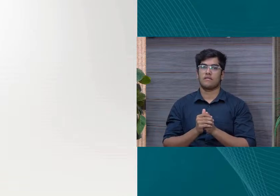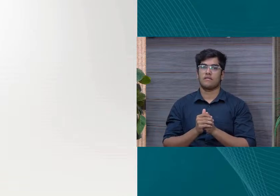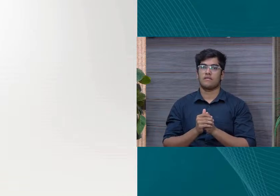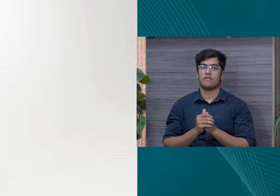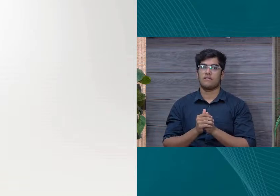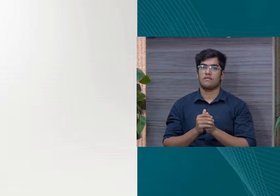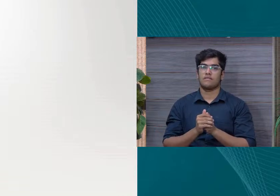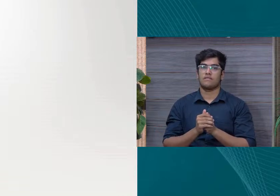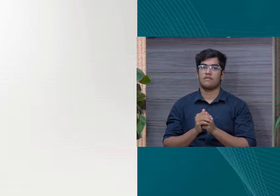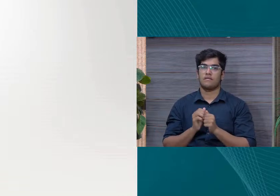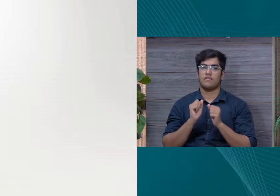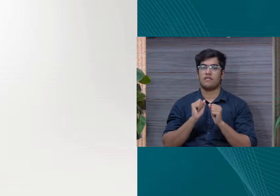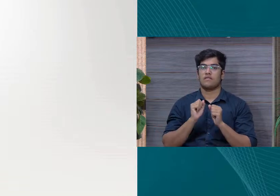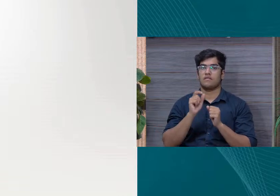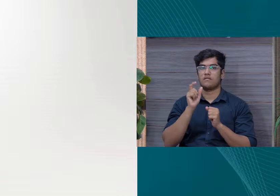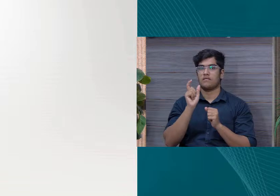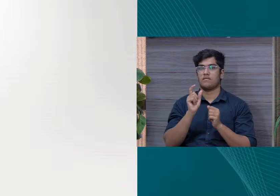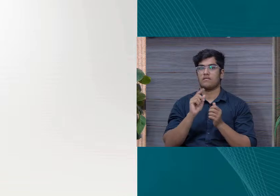hardships.